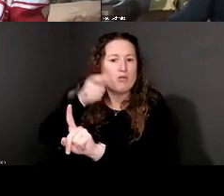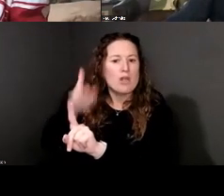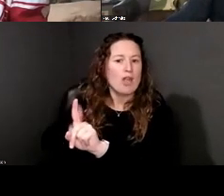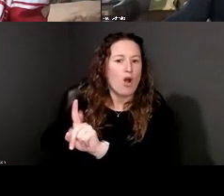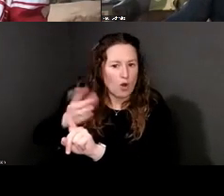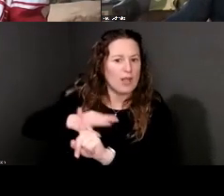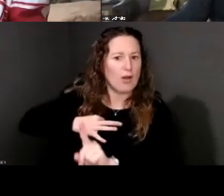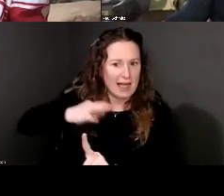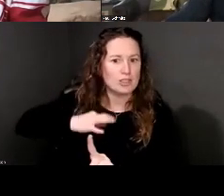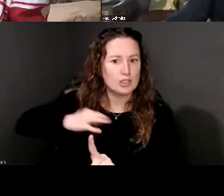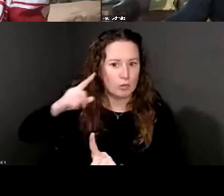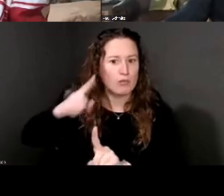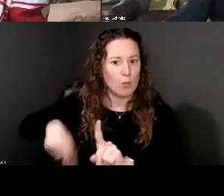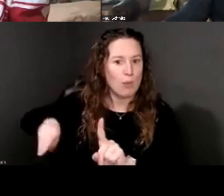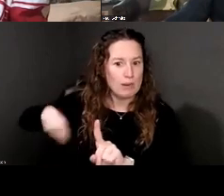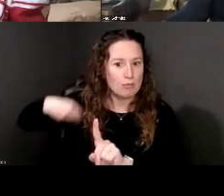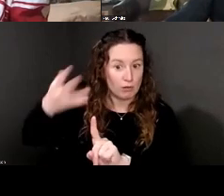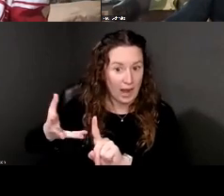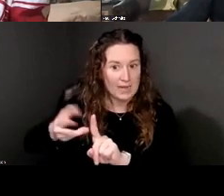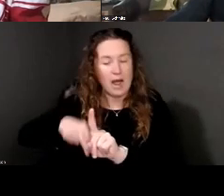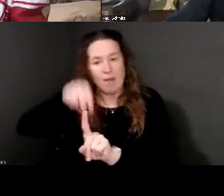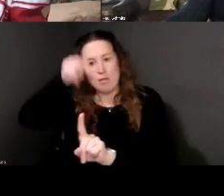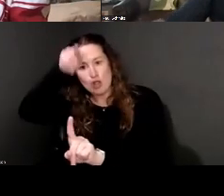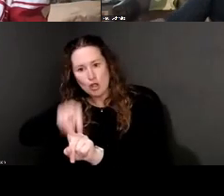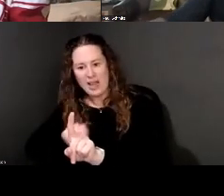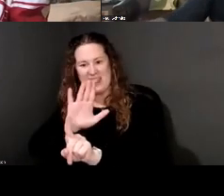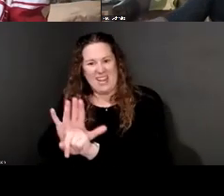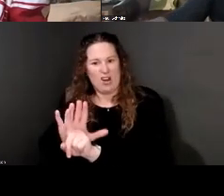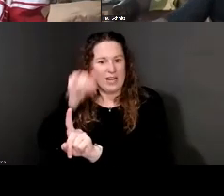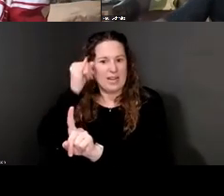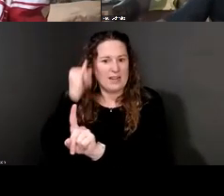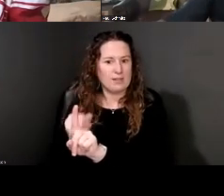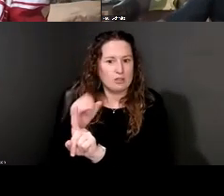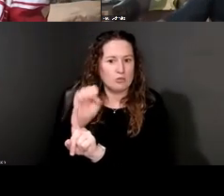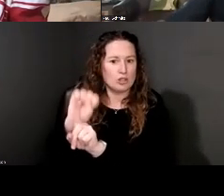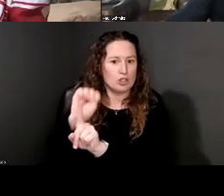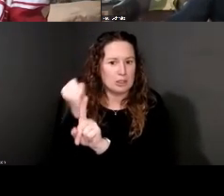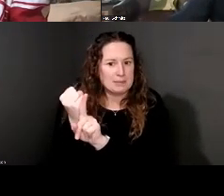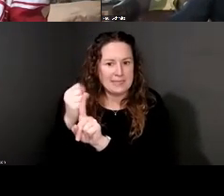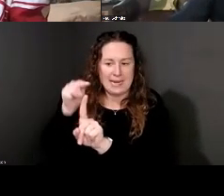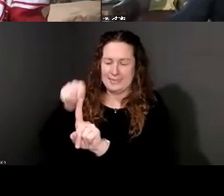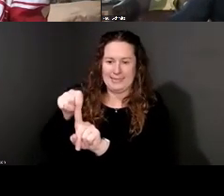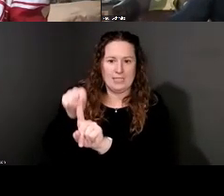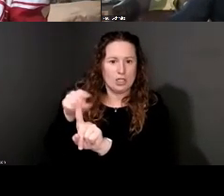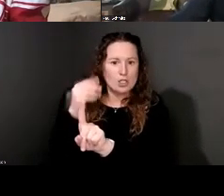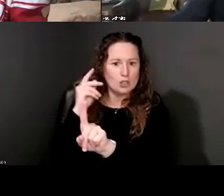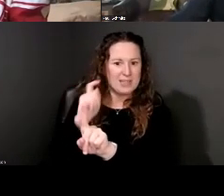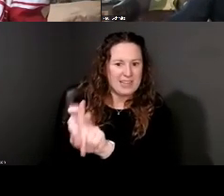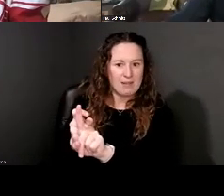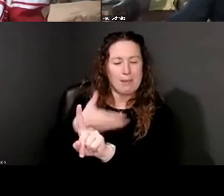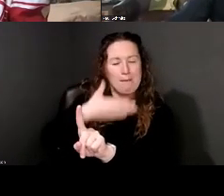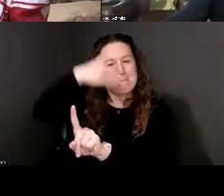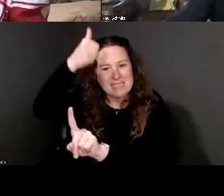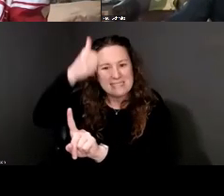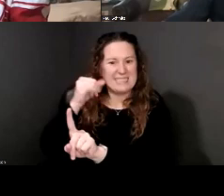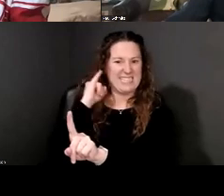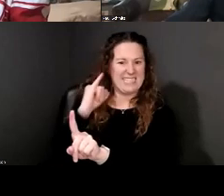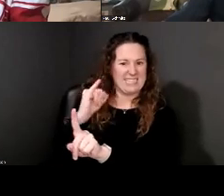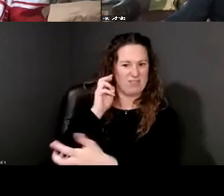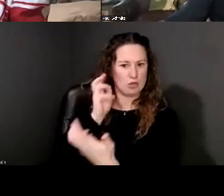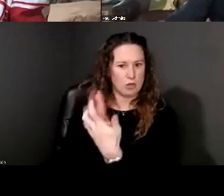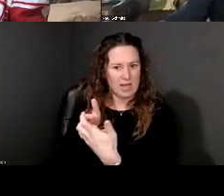we have. And I'm looking at their individual circumstance to get the best individualized set